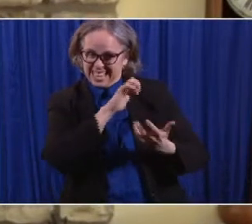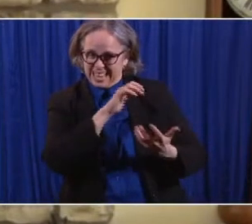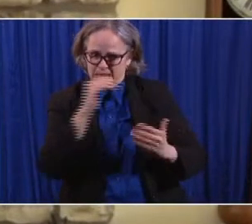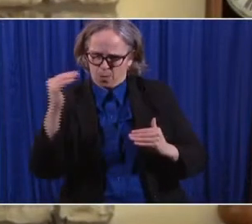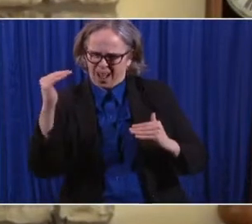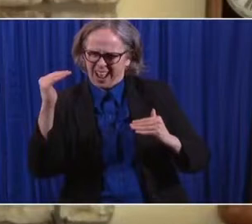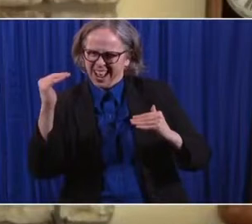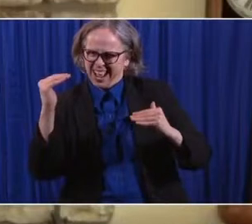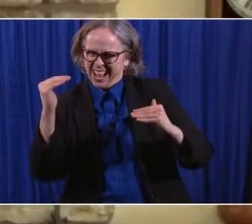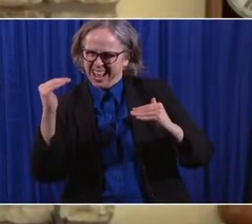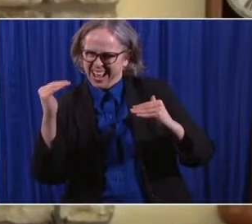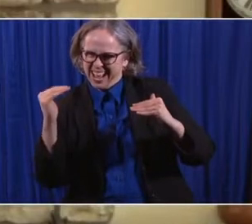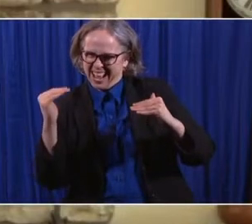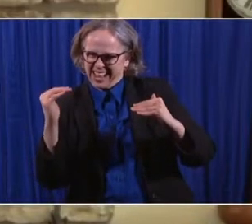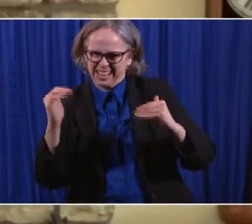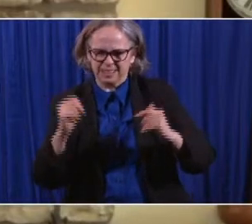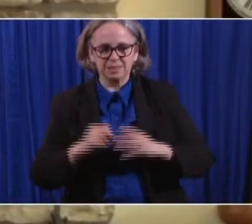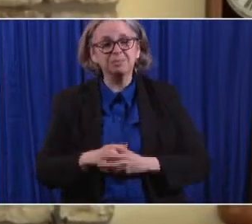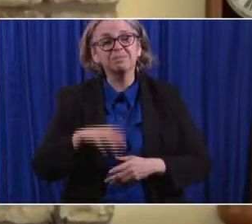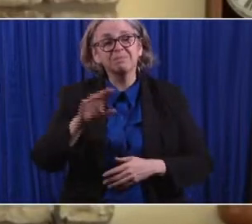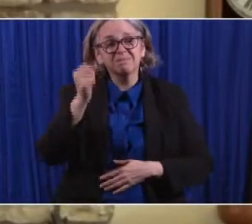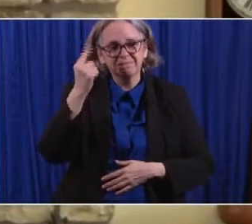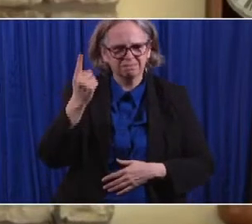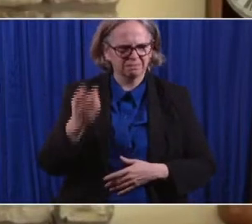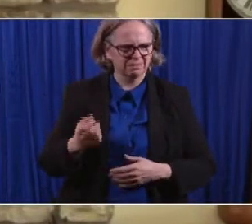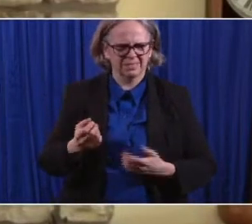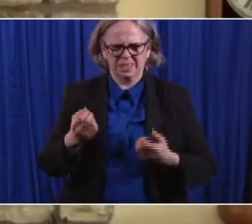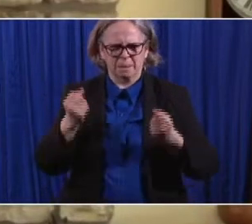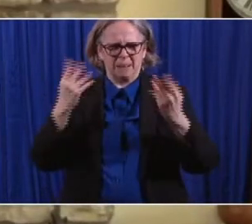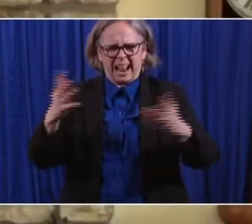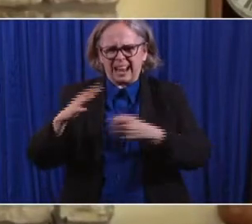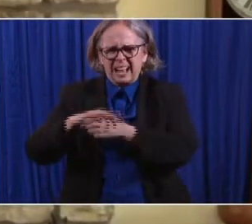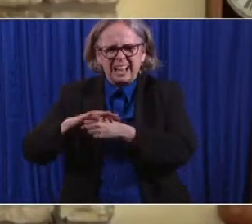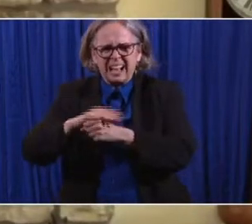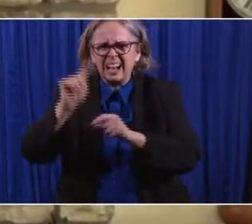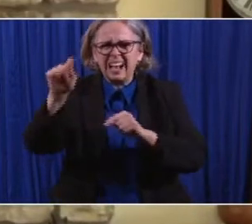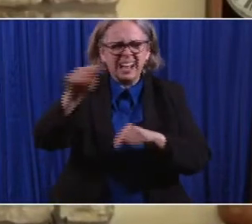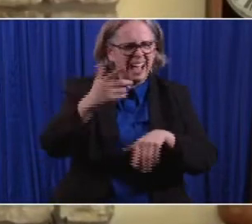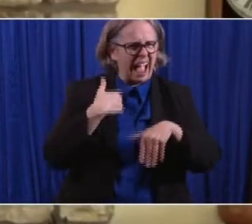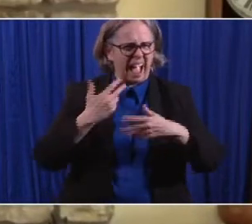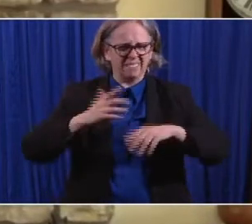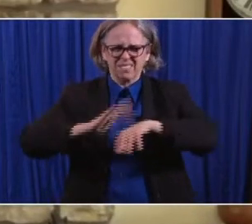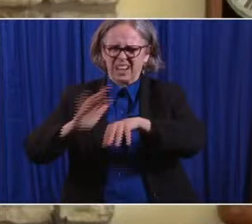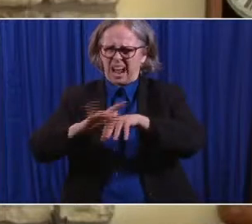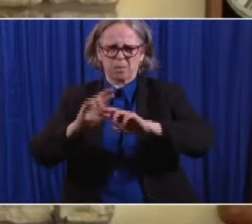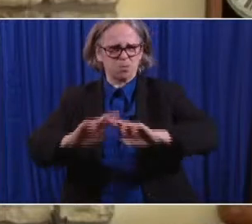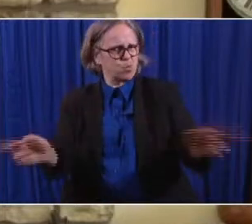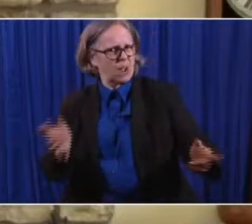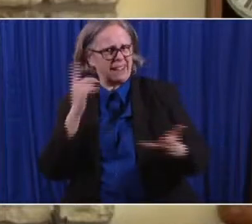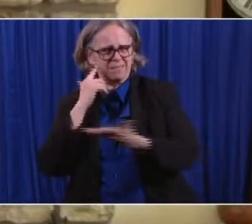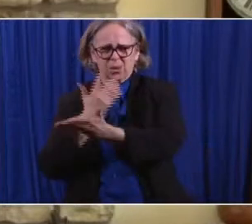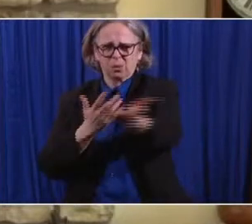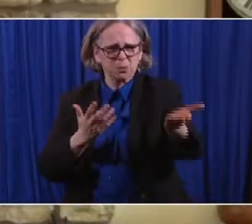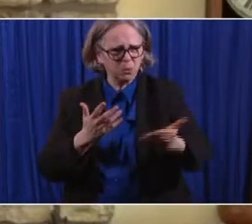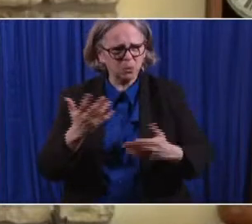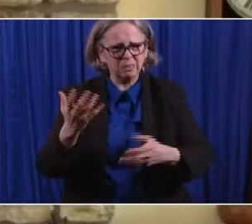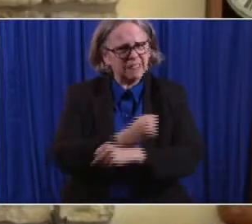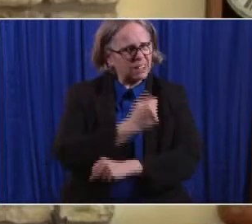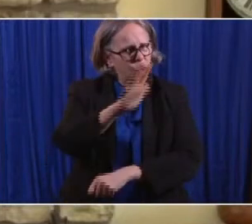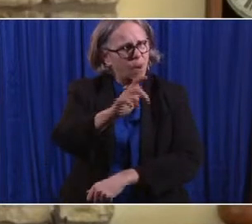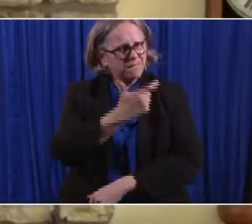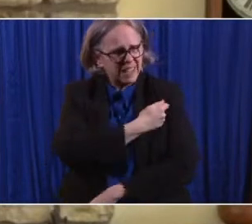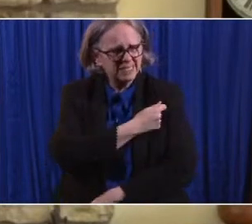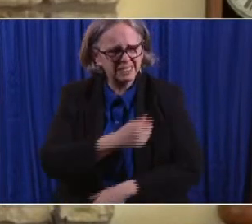available vaccine in a number of sites right now in Ohio, we felt it was time to expand the group that is